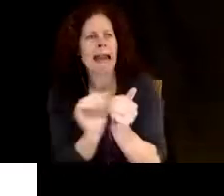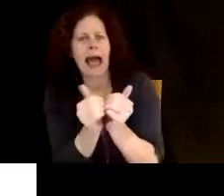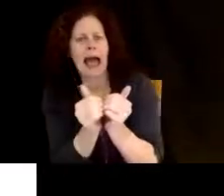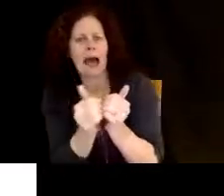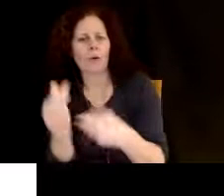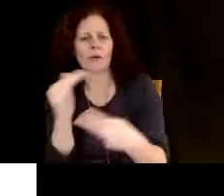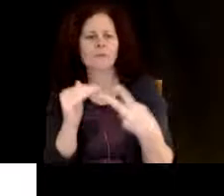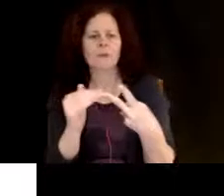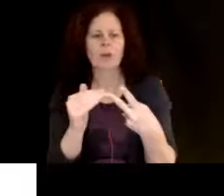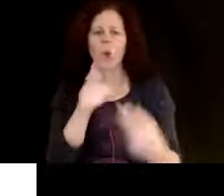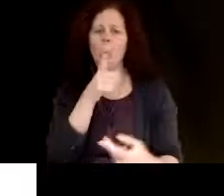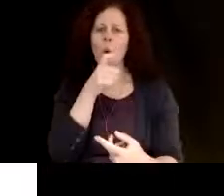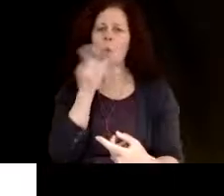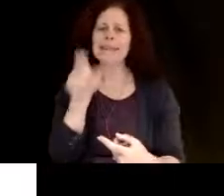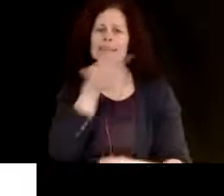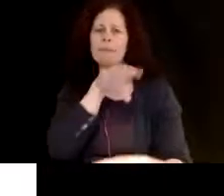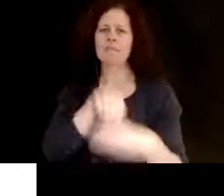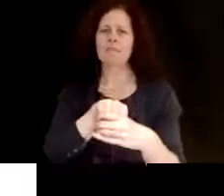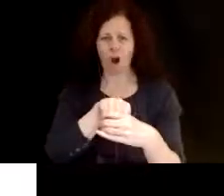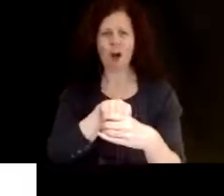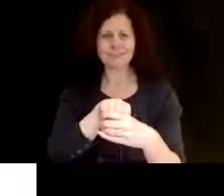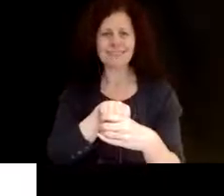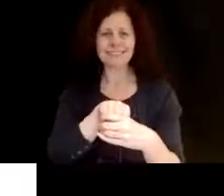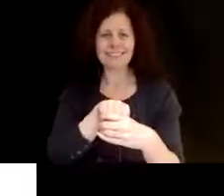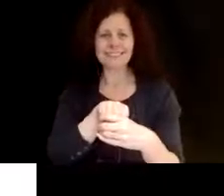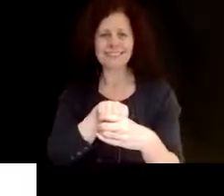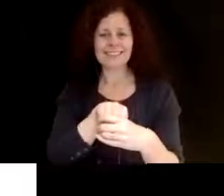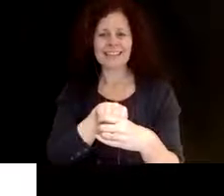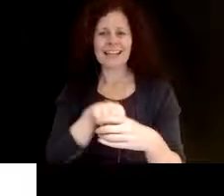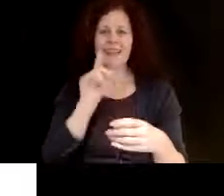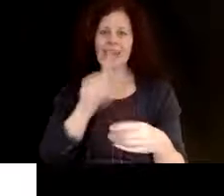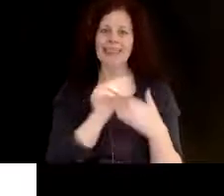interpersonal factors that support the development and implementation of high